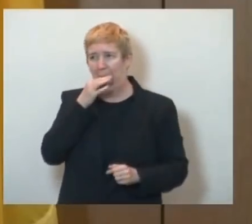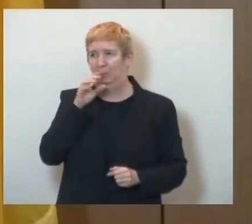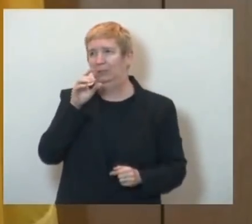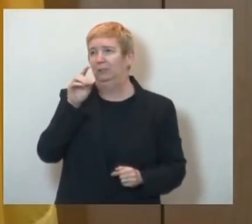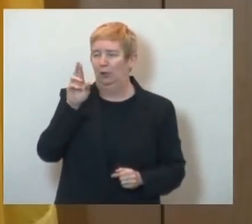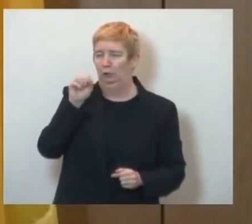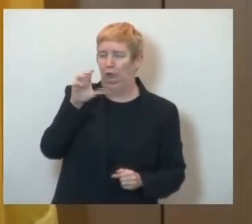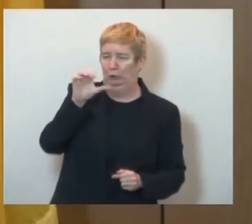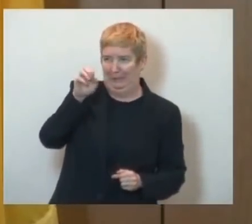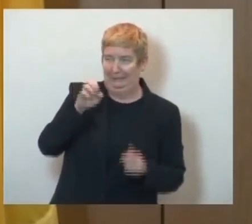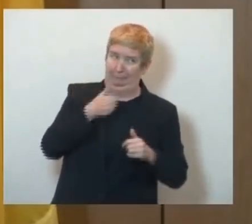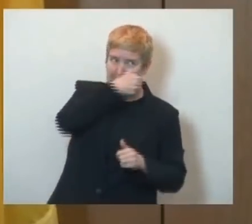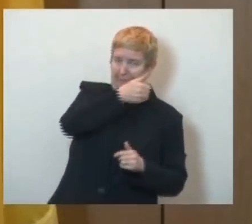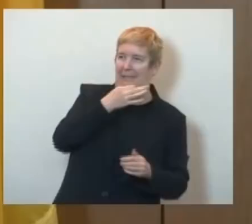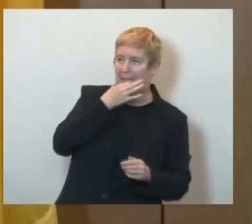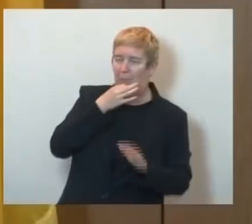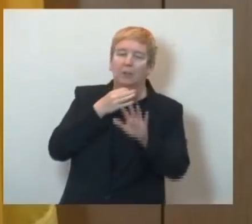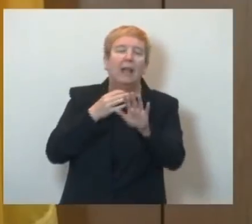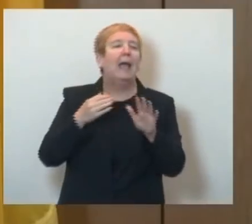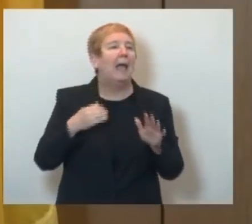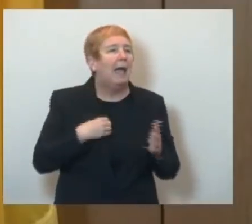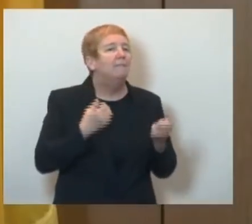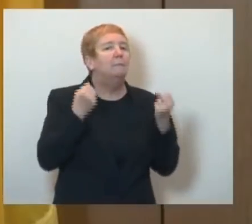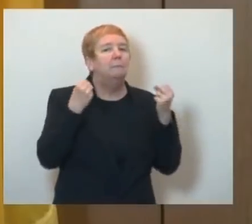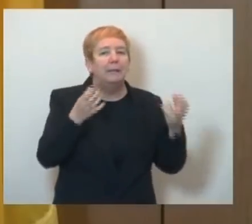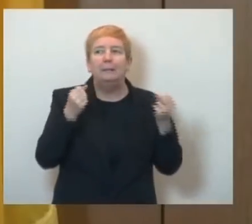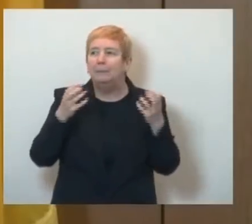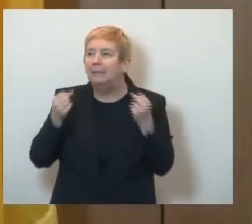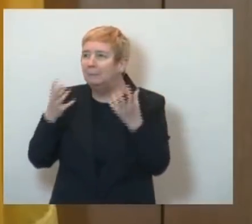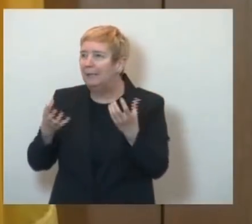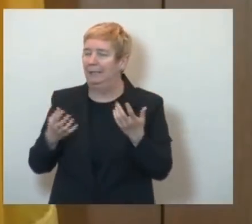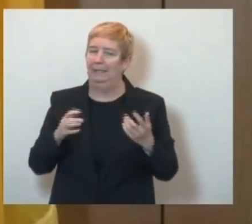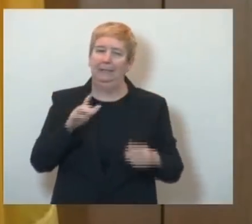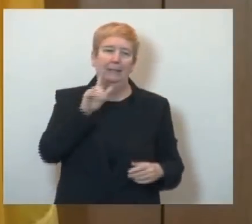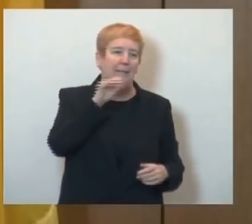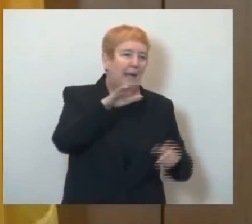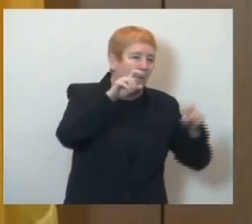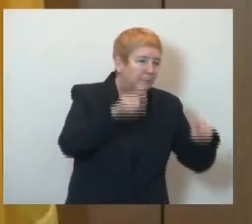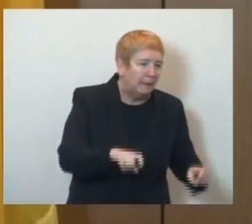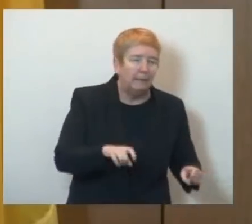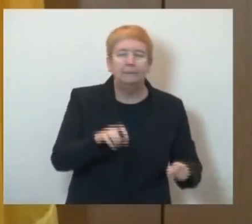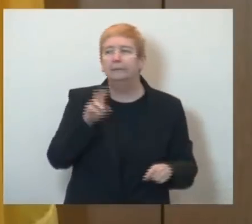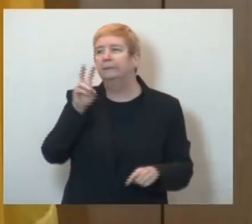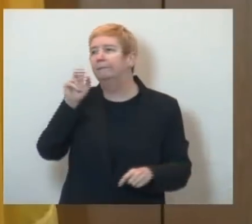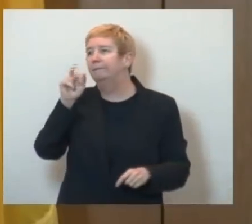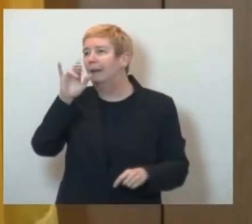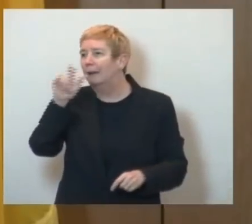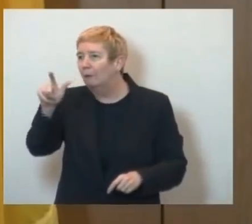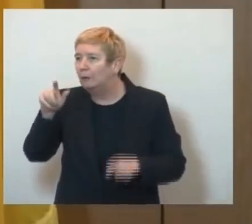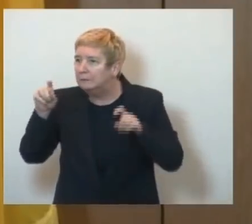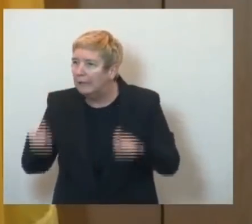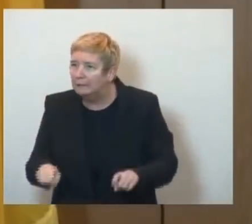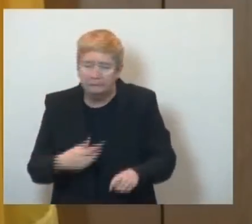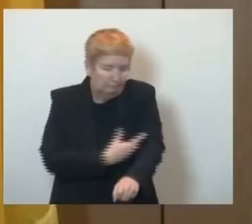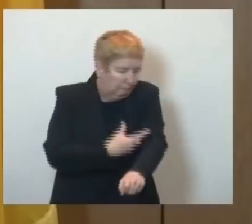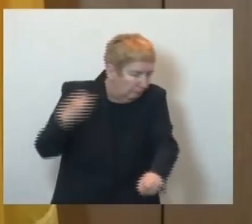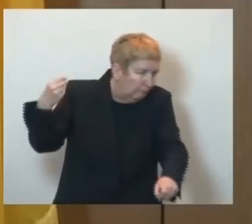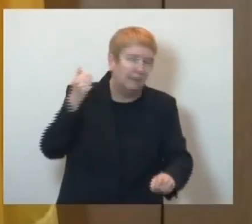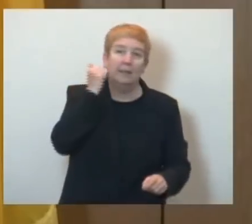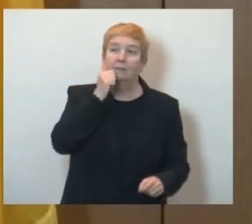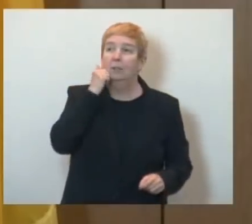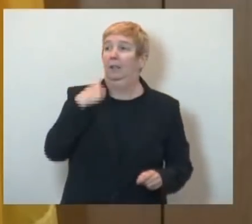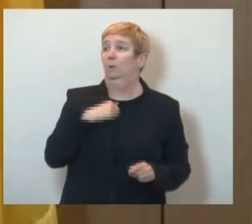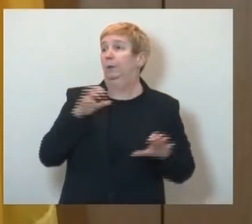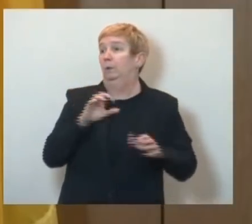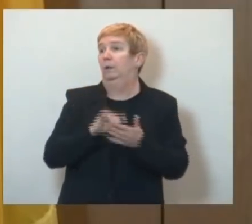There are all kinds of laboratory instruments that run all kinds of blood tests and viral tests every day. We do that all